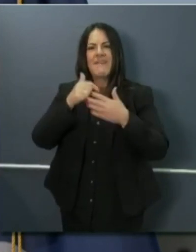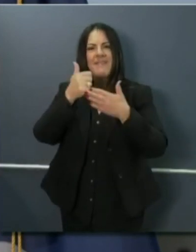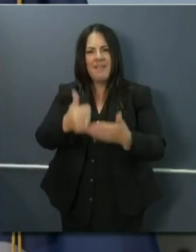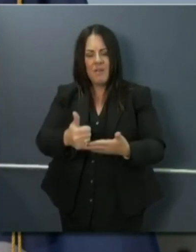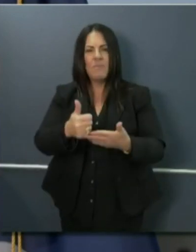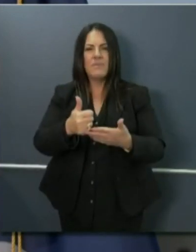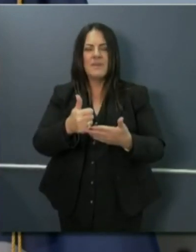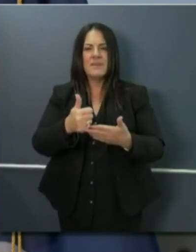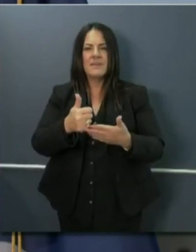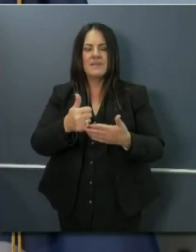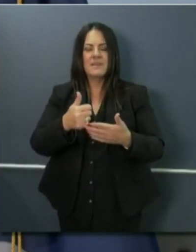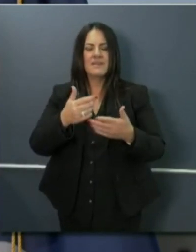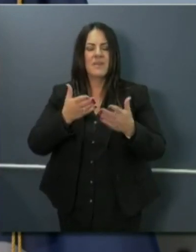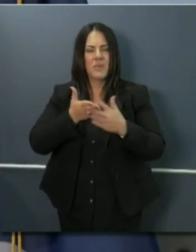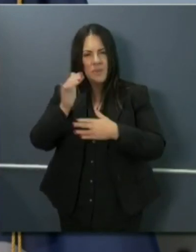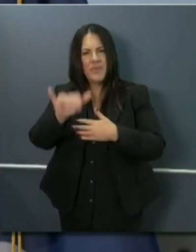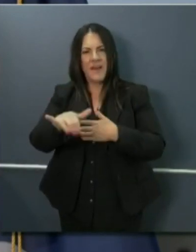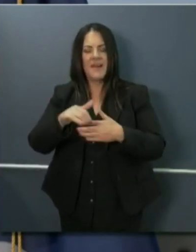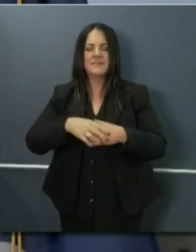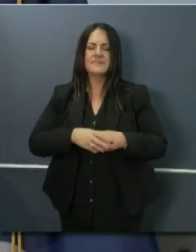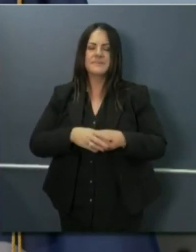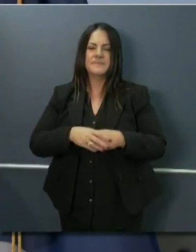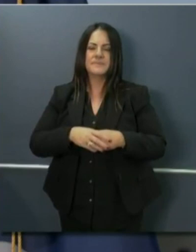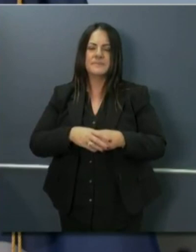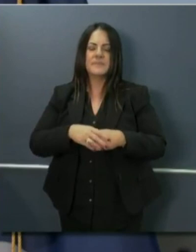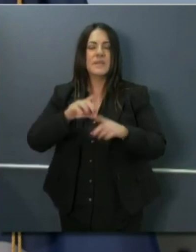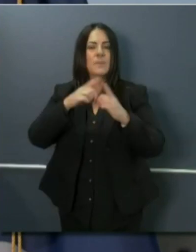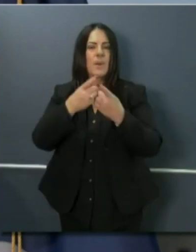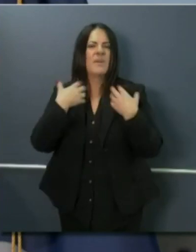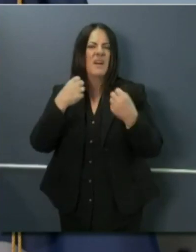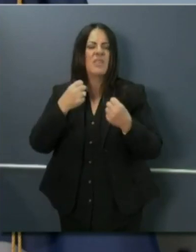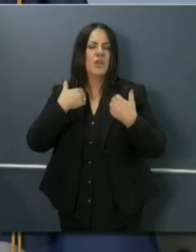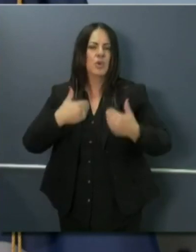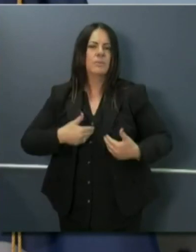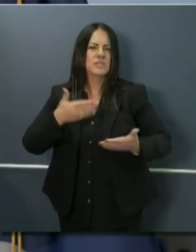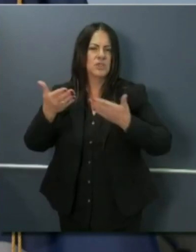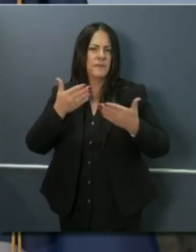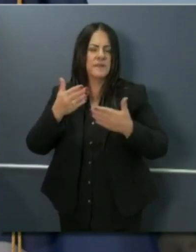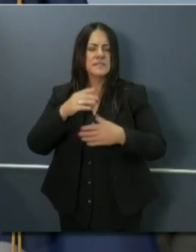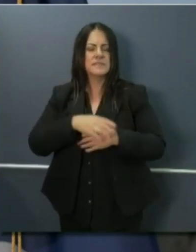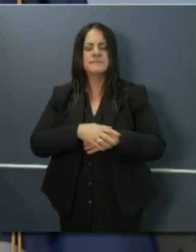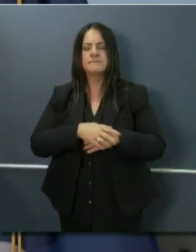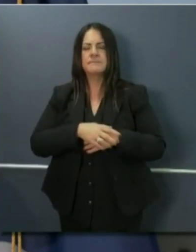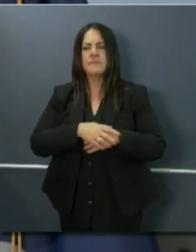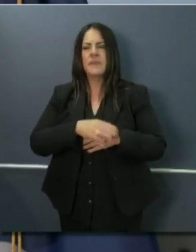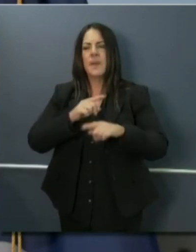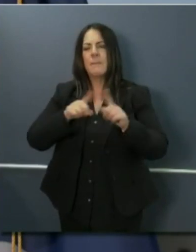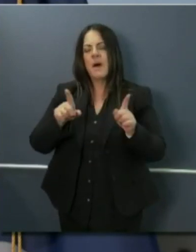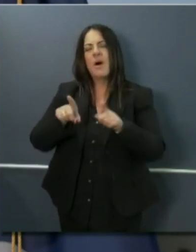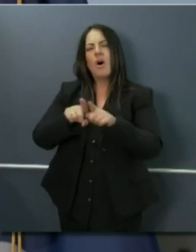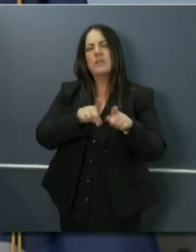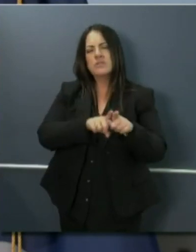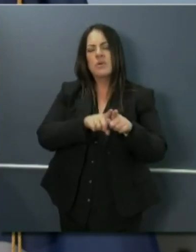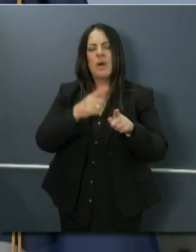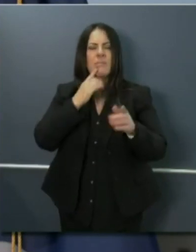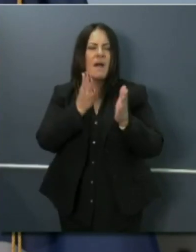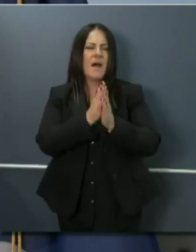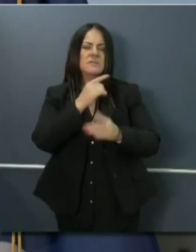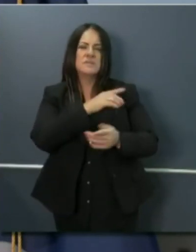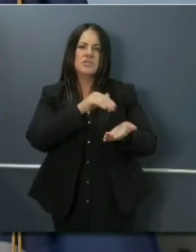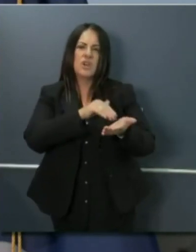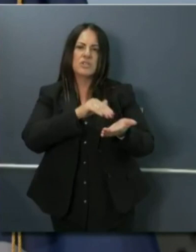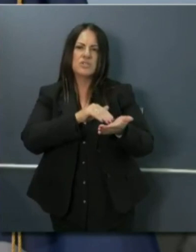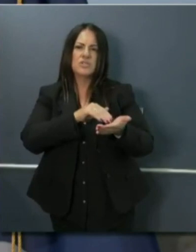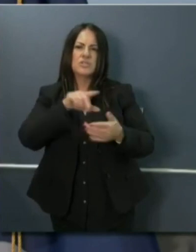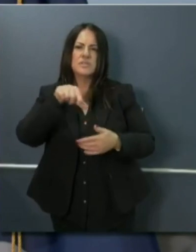side. But over the course of the next few weeks, I have some confidence in our capacity to meet the moment. Dr. Galley can help fill in and